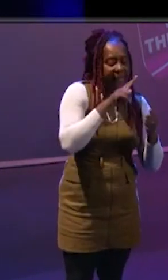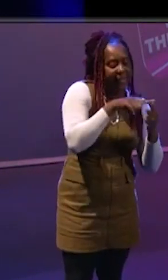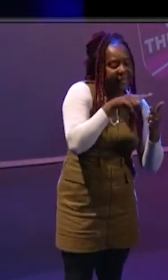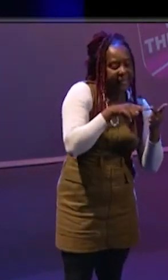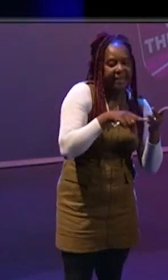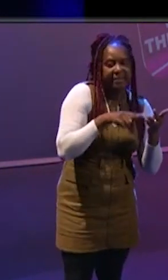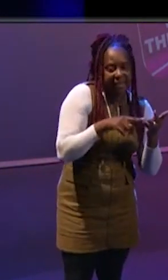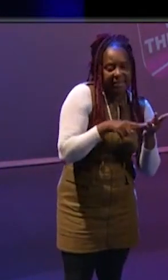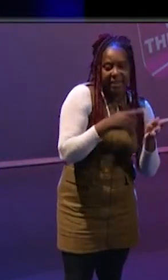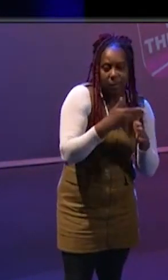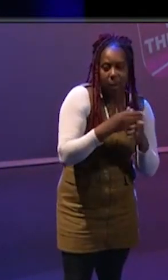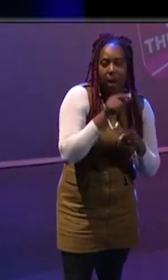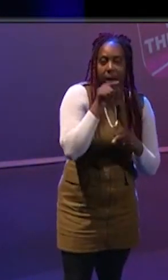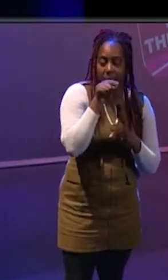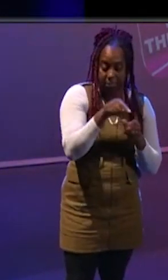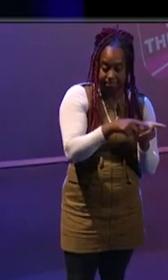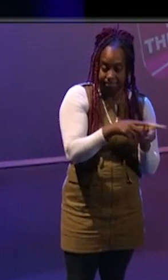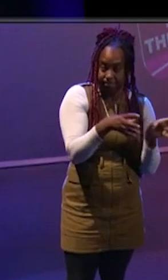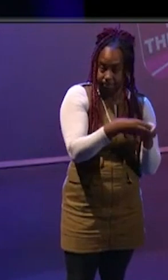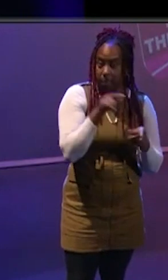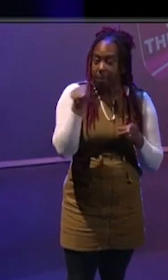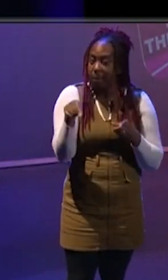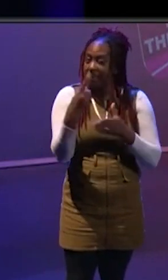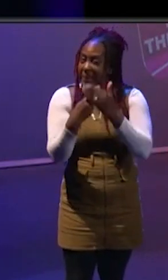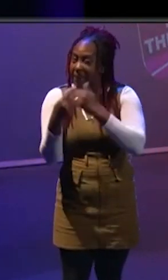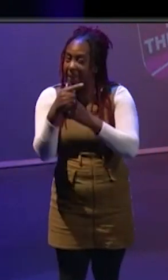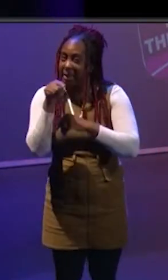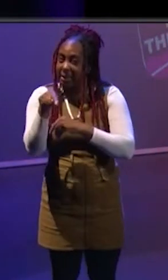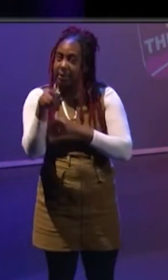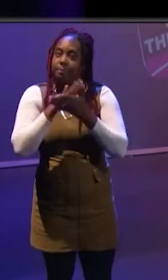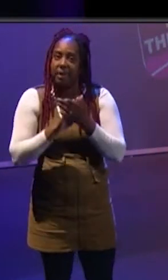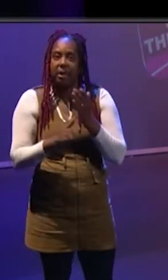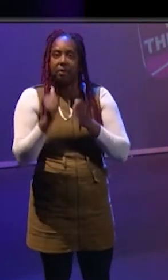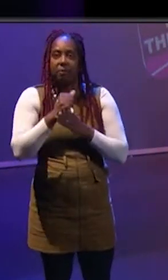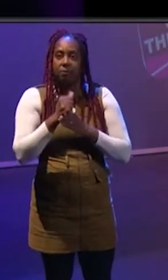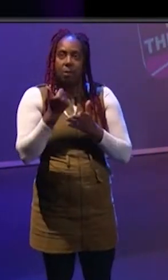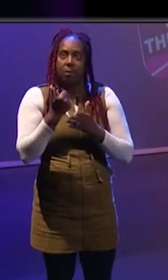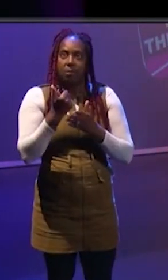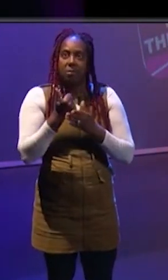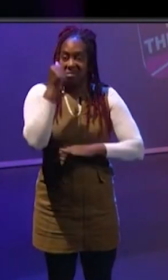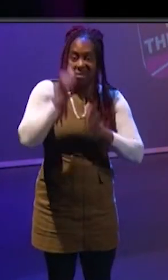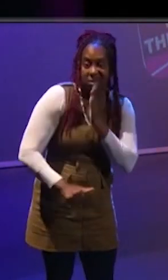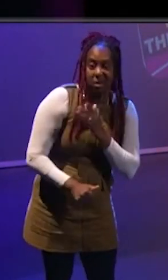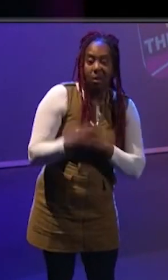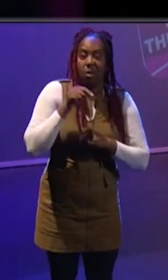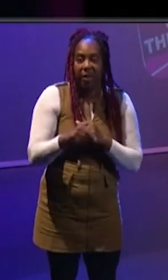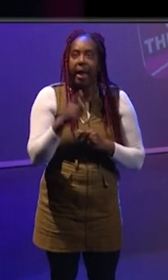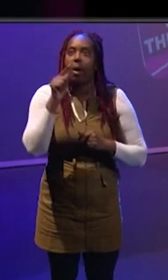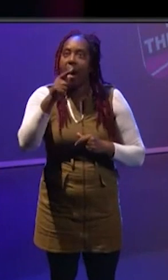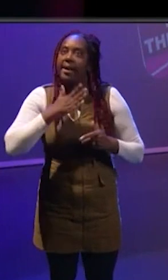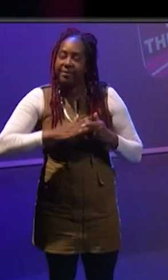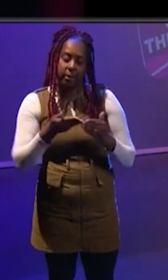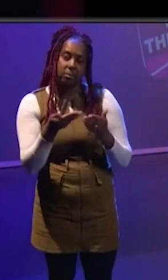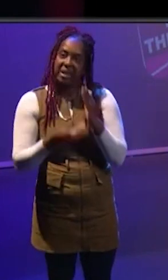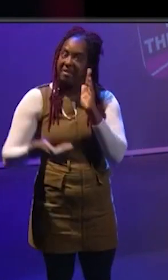independent producer, as Sophie said earlier, you're really there at the beginning and you're sort of one of the initiators of the ideas. And I think that's